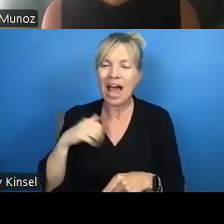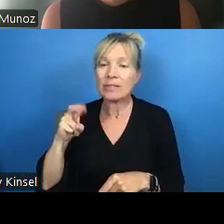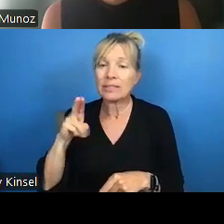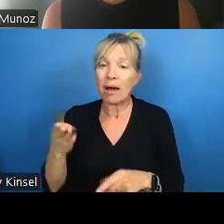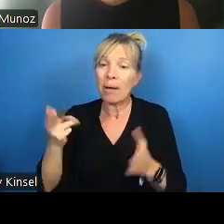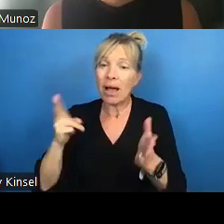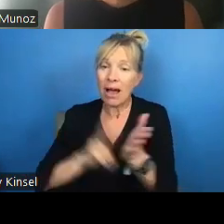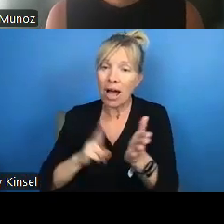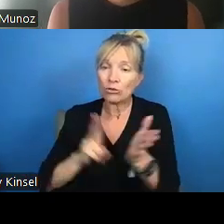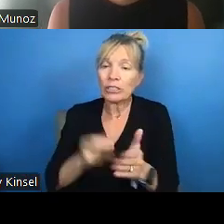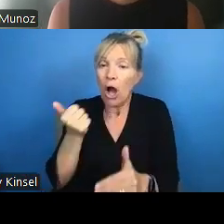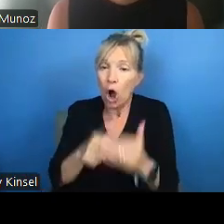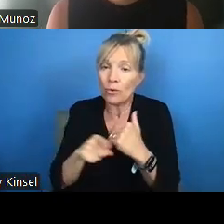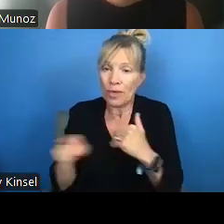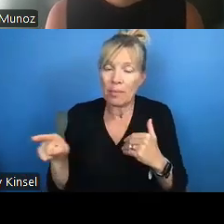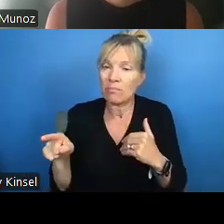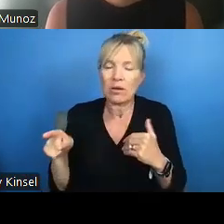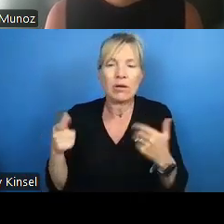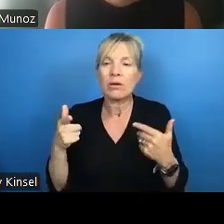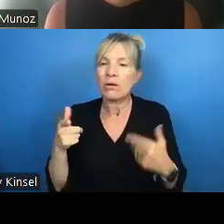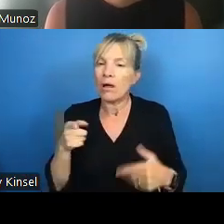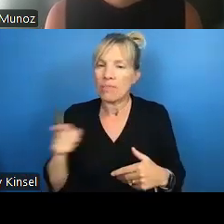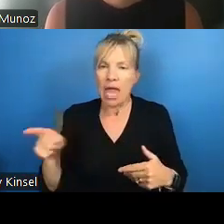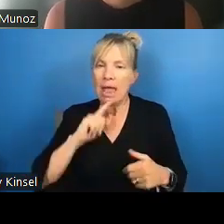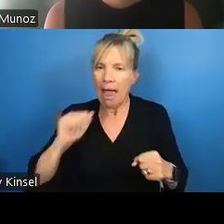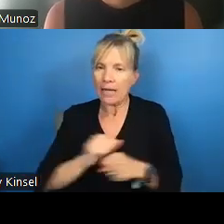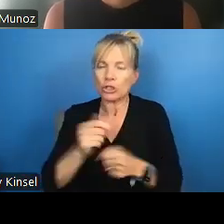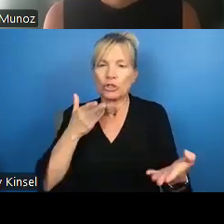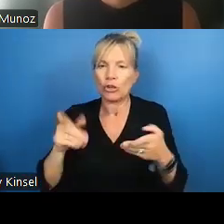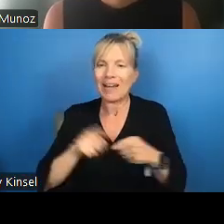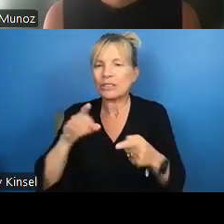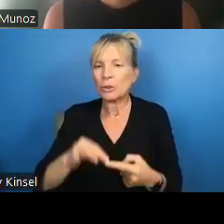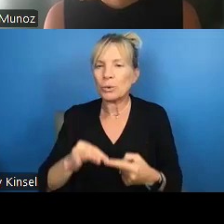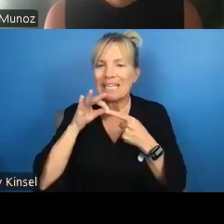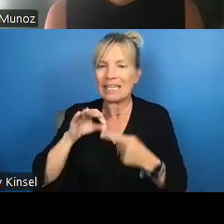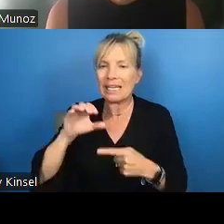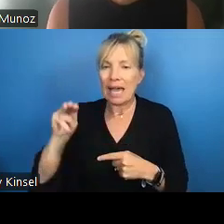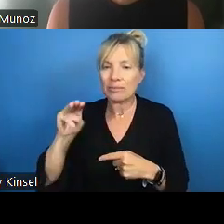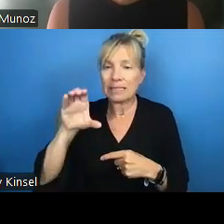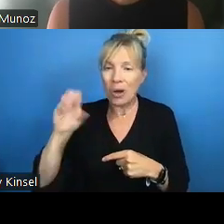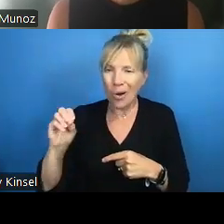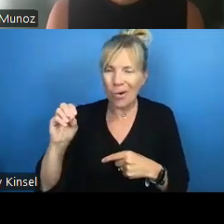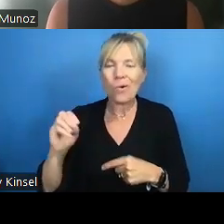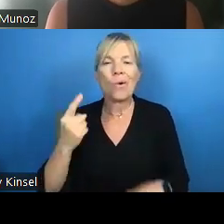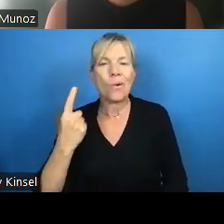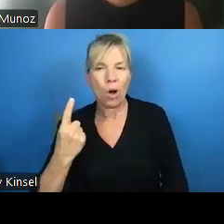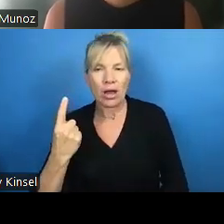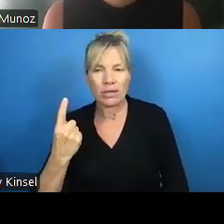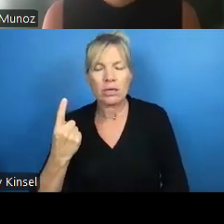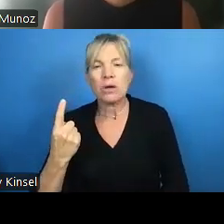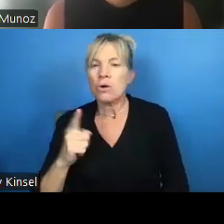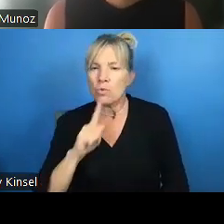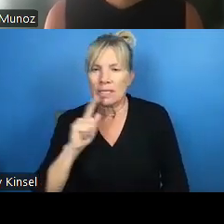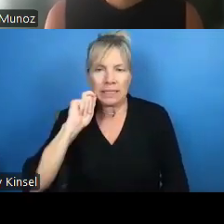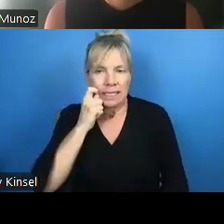subcontractors under them that, but they actually serve as a unique MCO. And so one of the really neat things